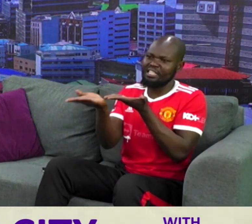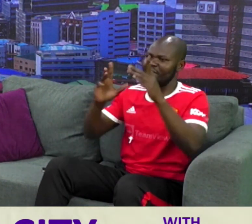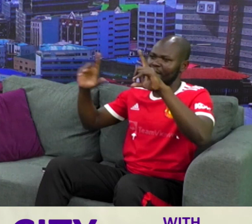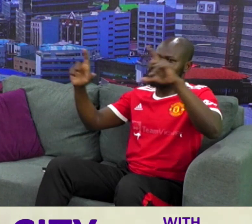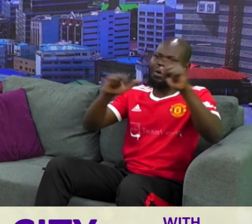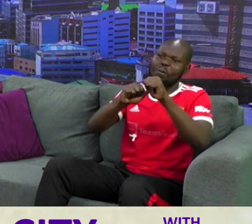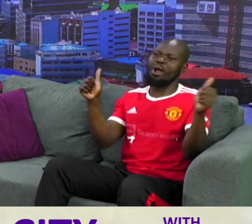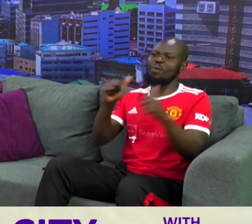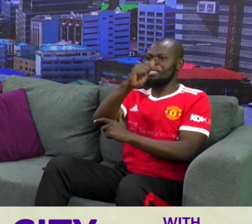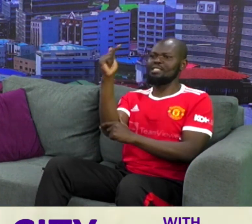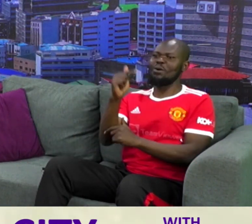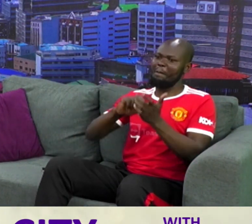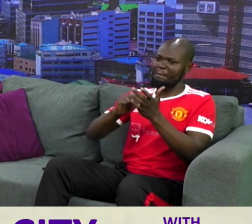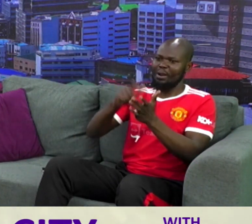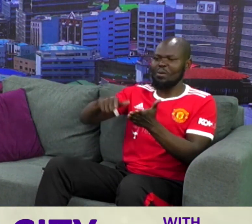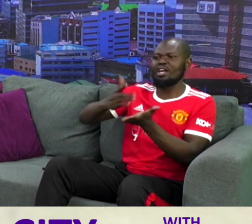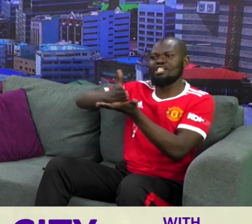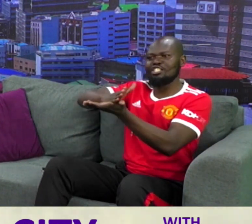So